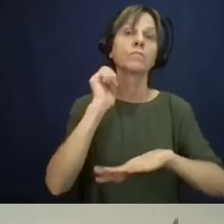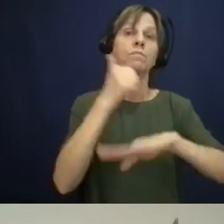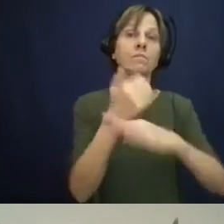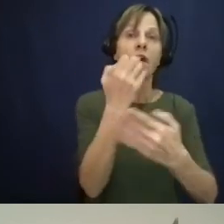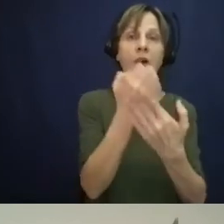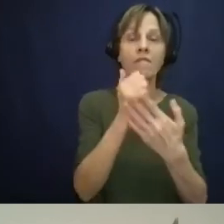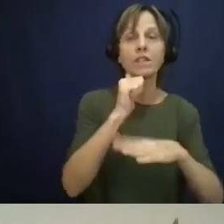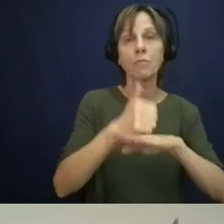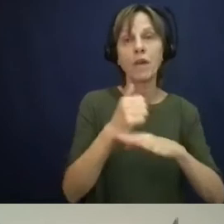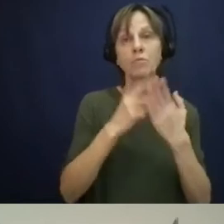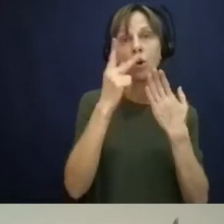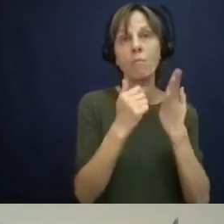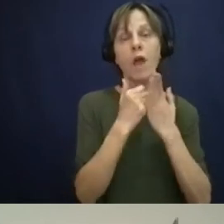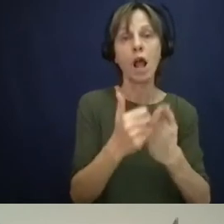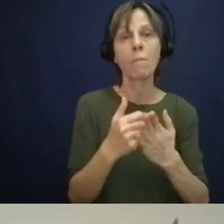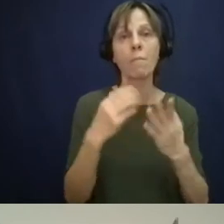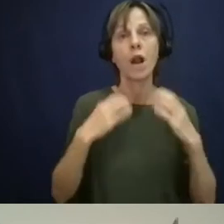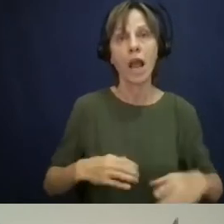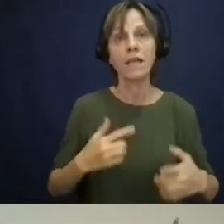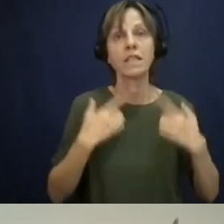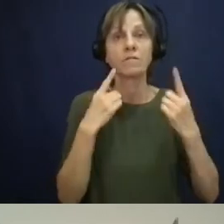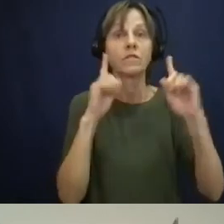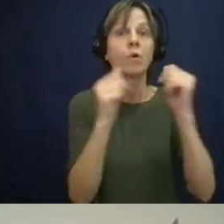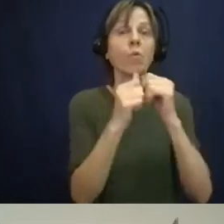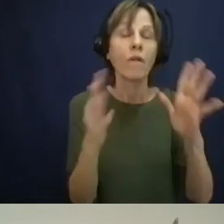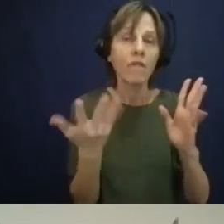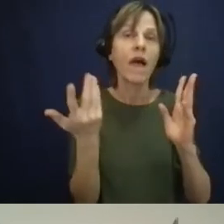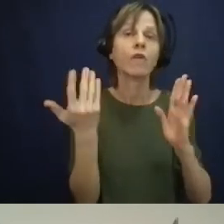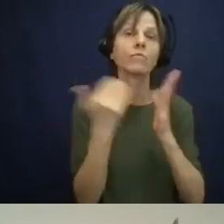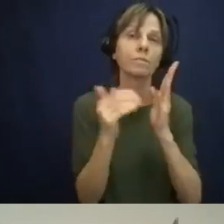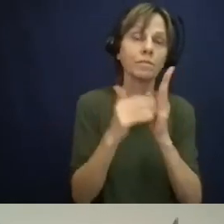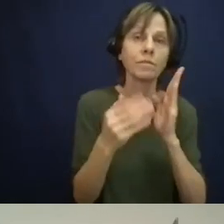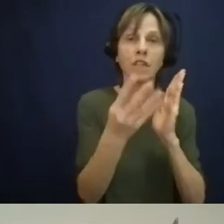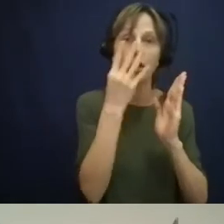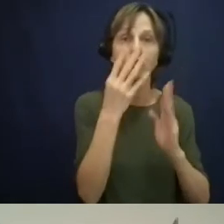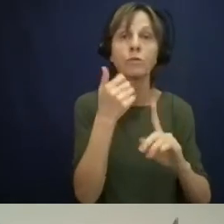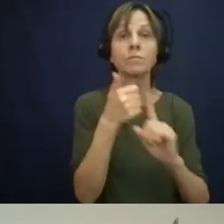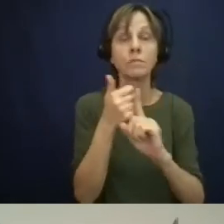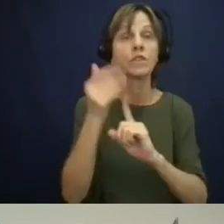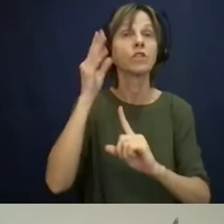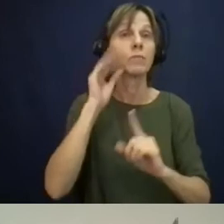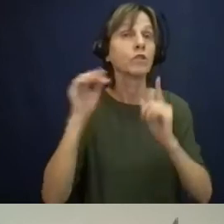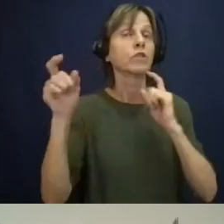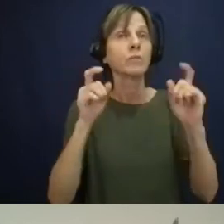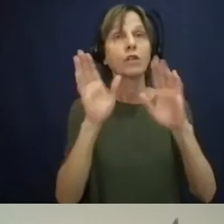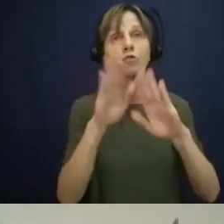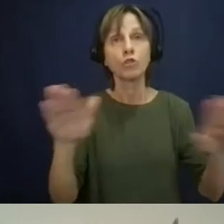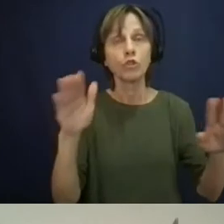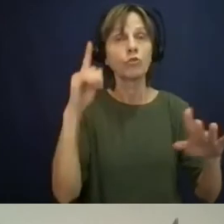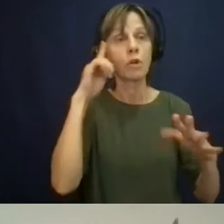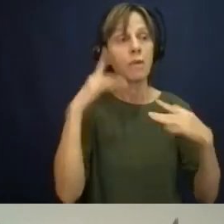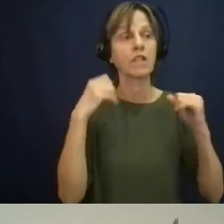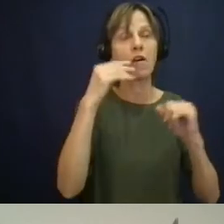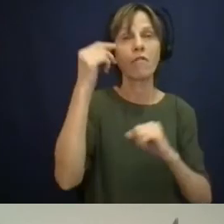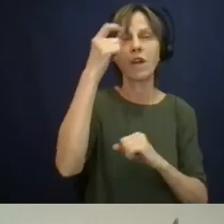successfully without experiencing repeated incarceration. She has experience in managing the operation of children's mental health and trauma clinics, as